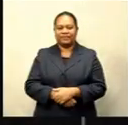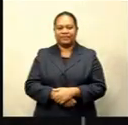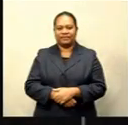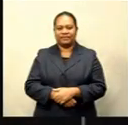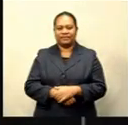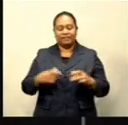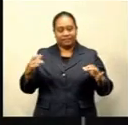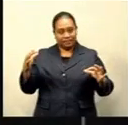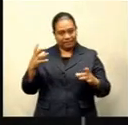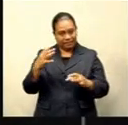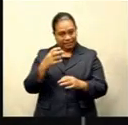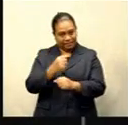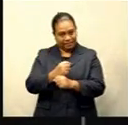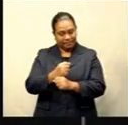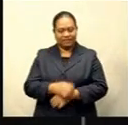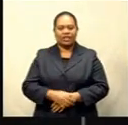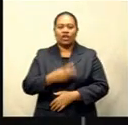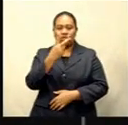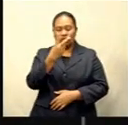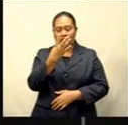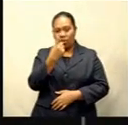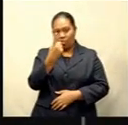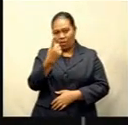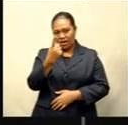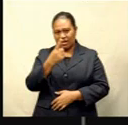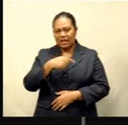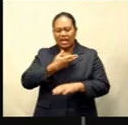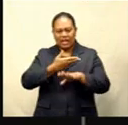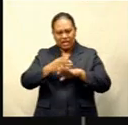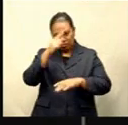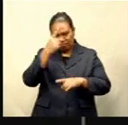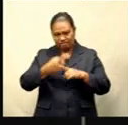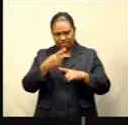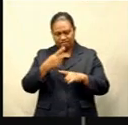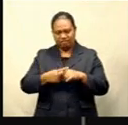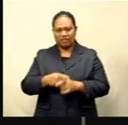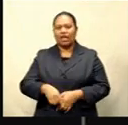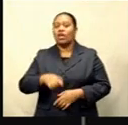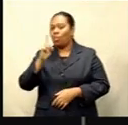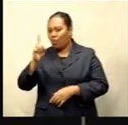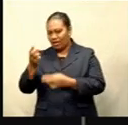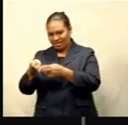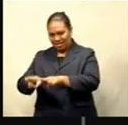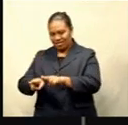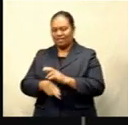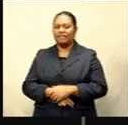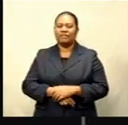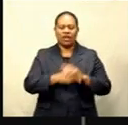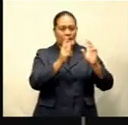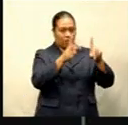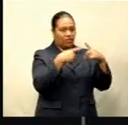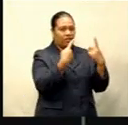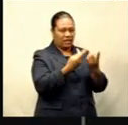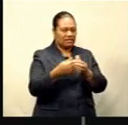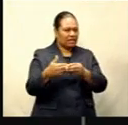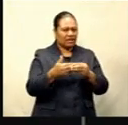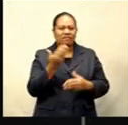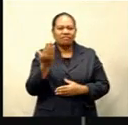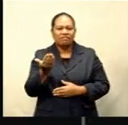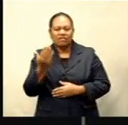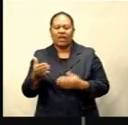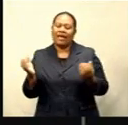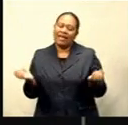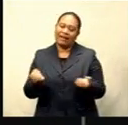And recapping our main stories, 241 new infections with 1 COVID death. Provincial leaders urged to